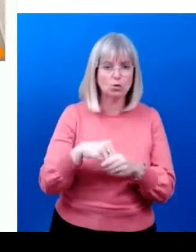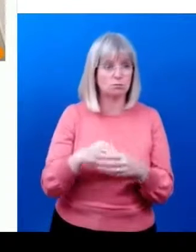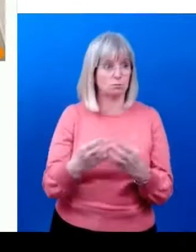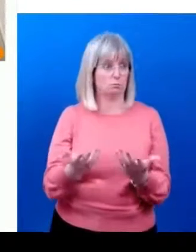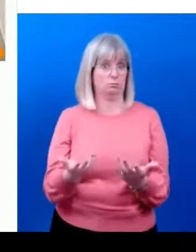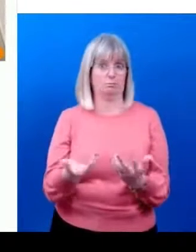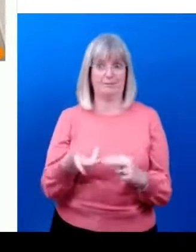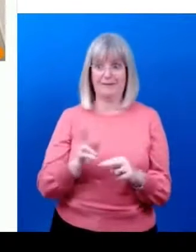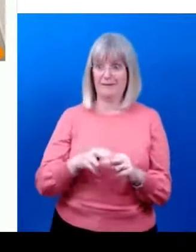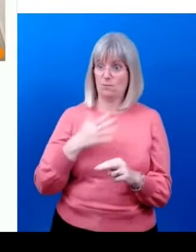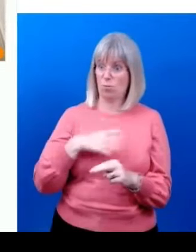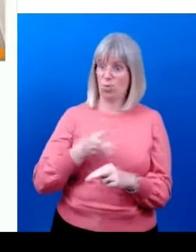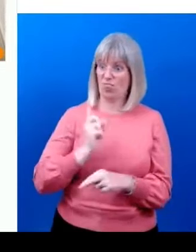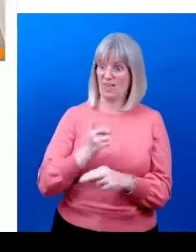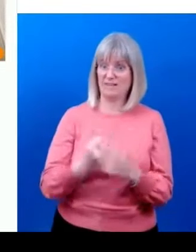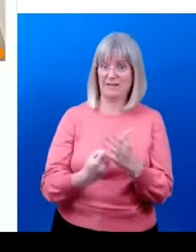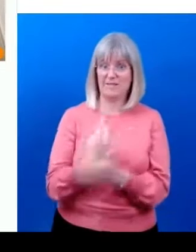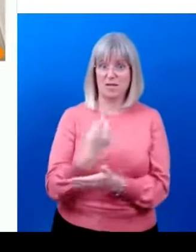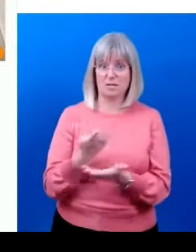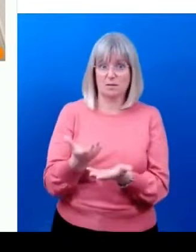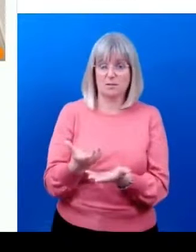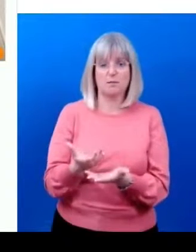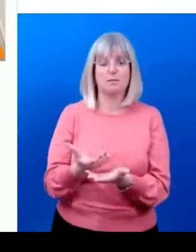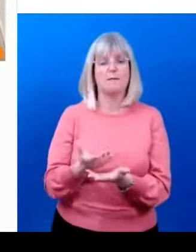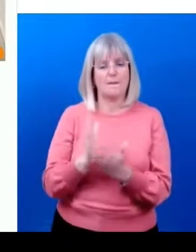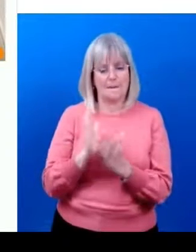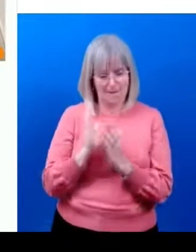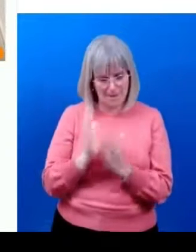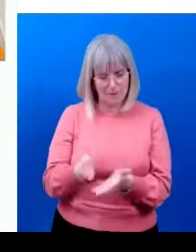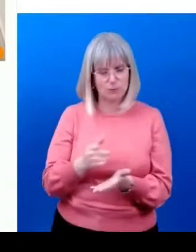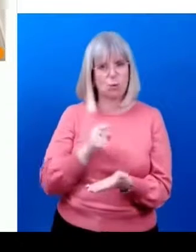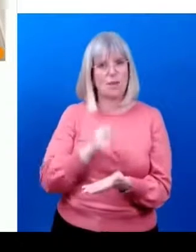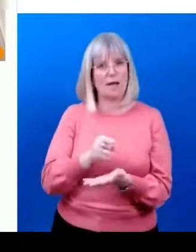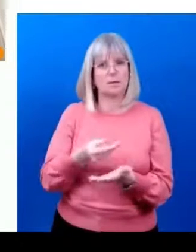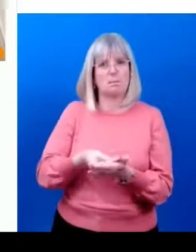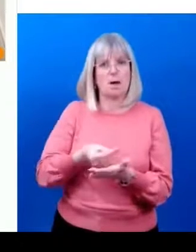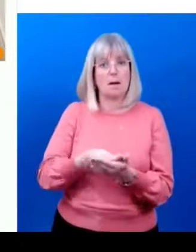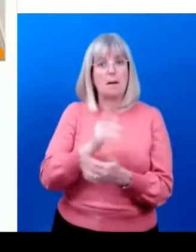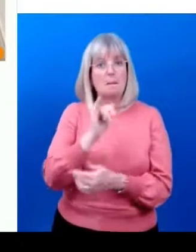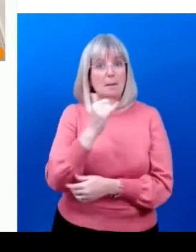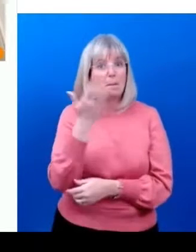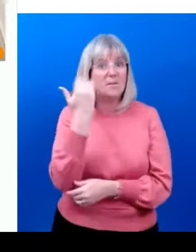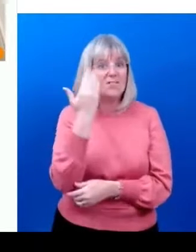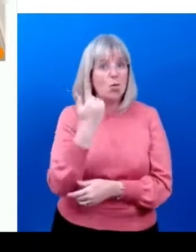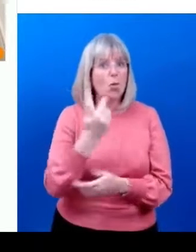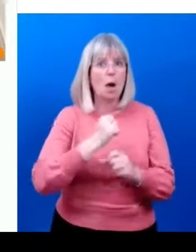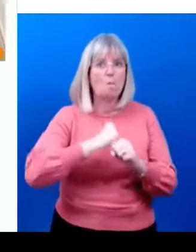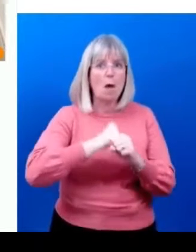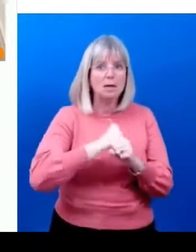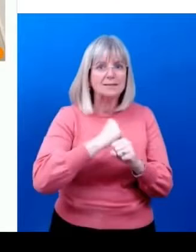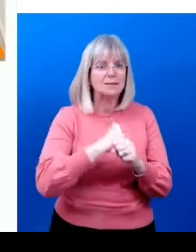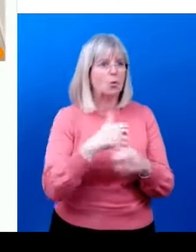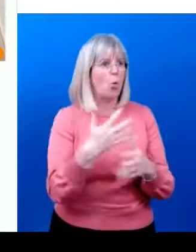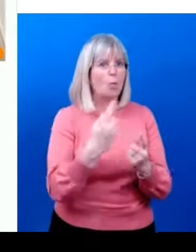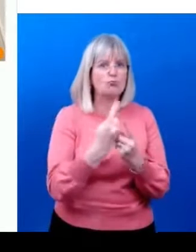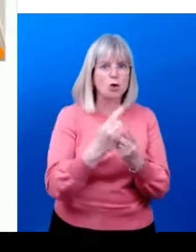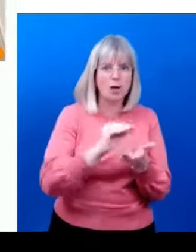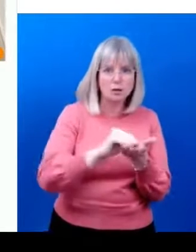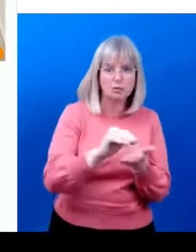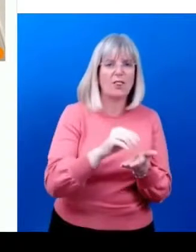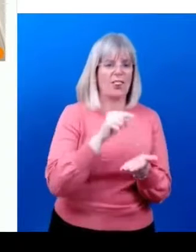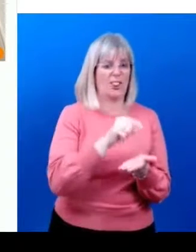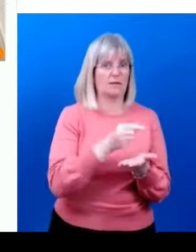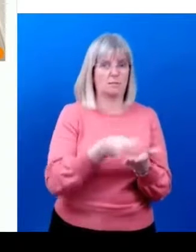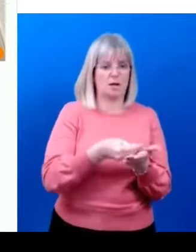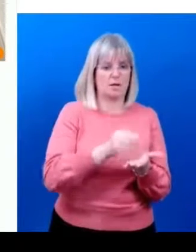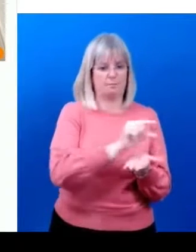have to probably put some of that money you would have put into your marketing and your product into providing accessibility. There's an awful lot of lip service